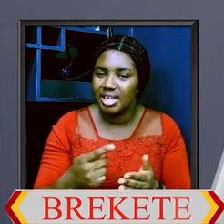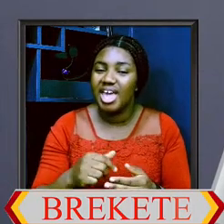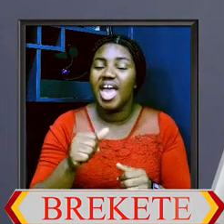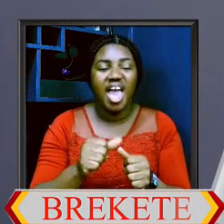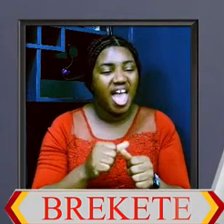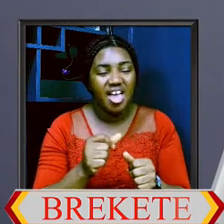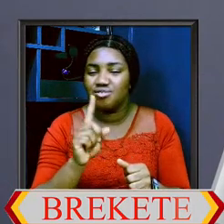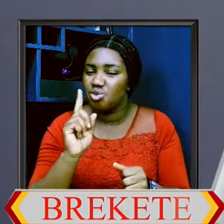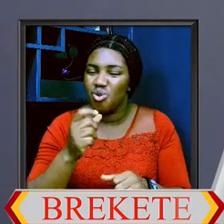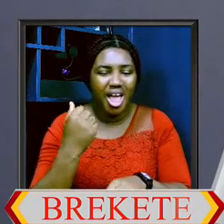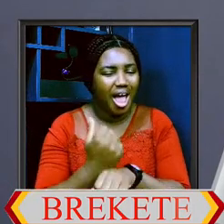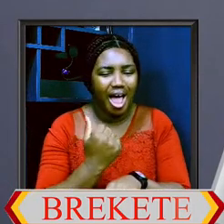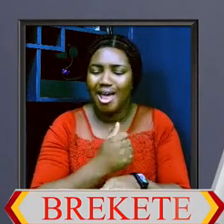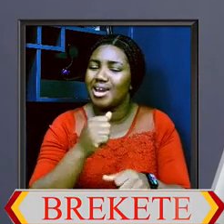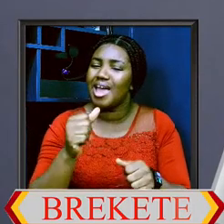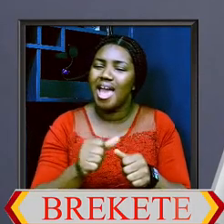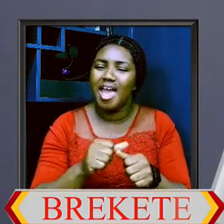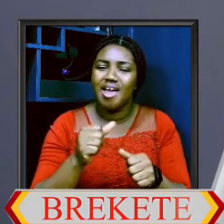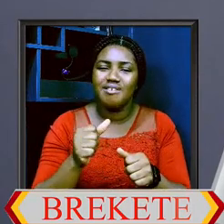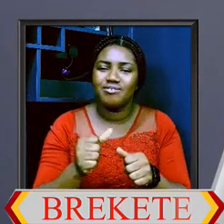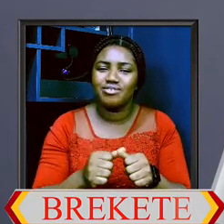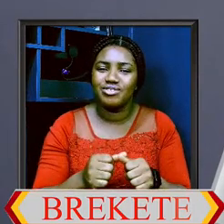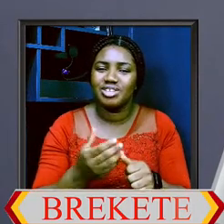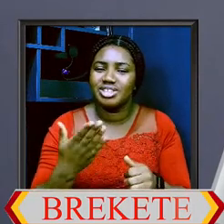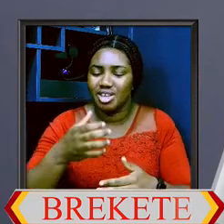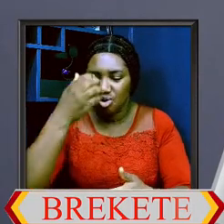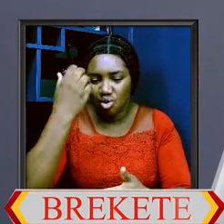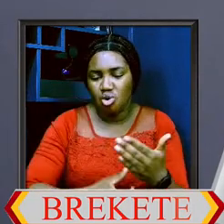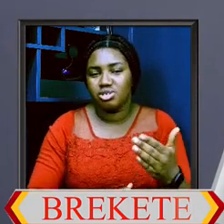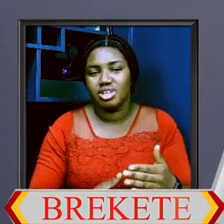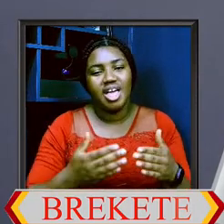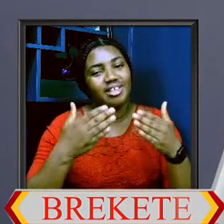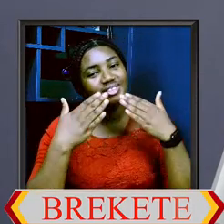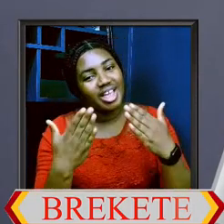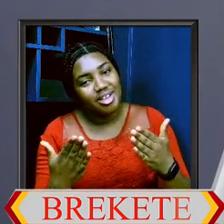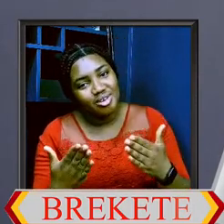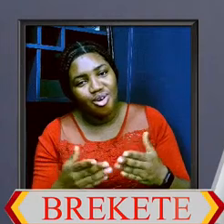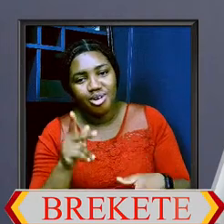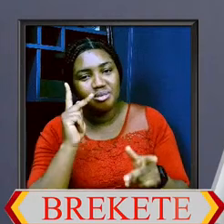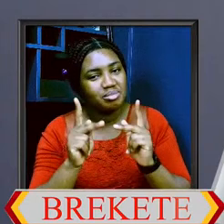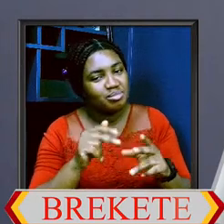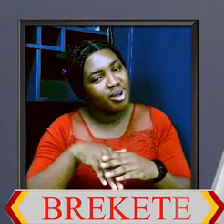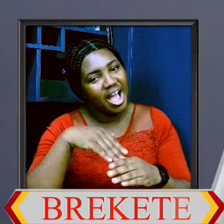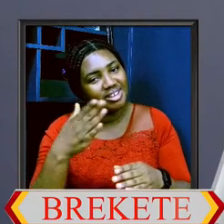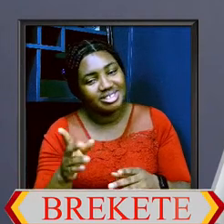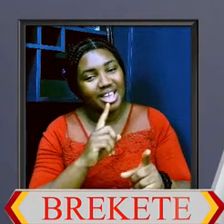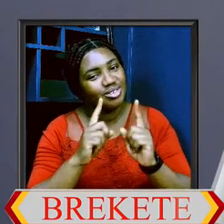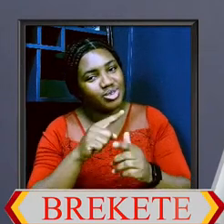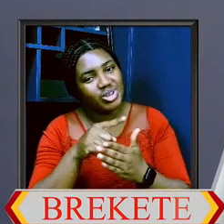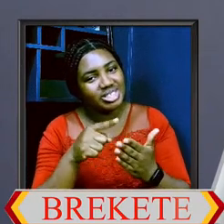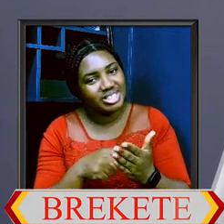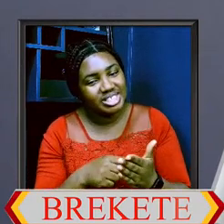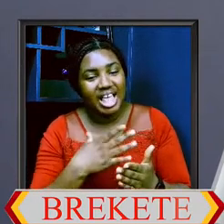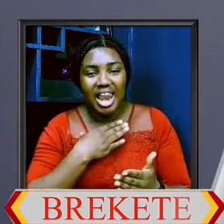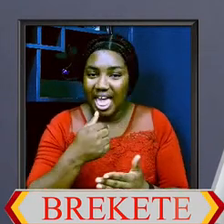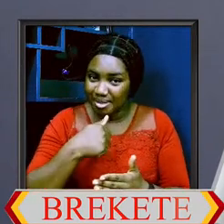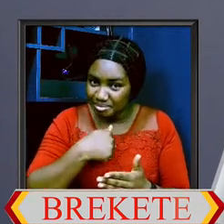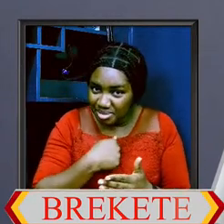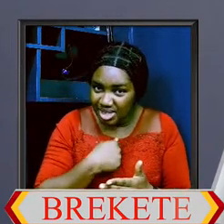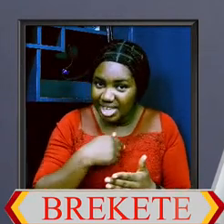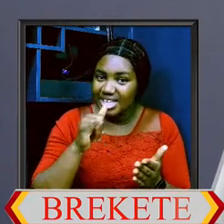understand everything it's okay thank God say people there abroad they talk this thing